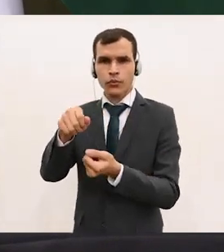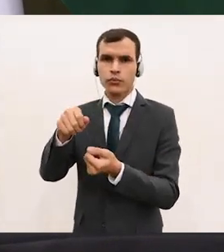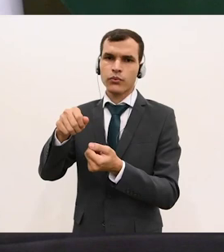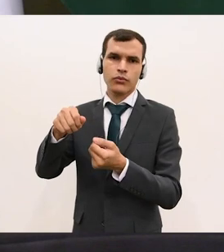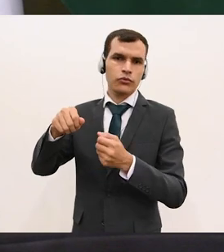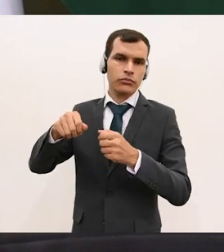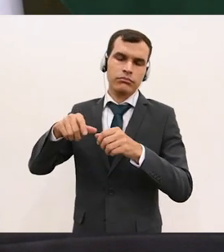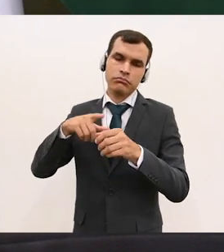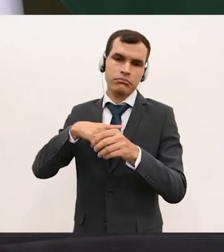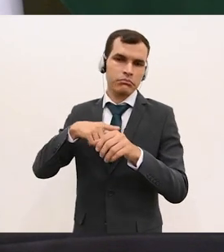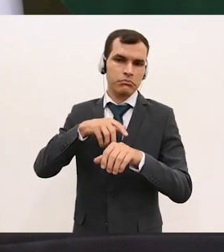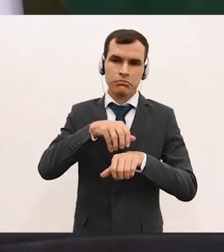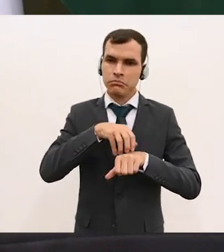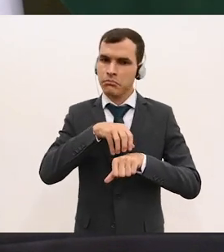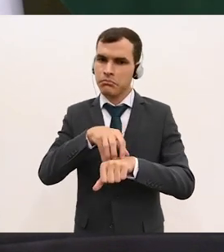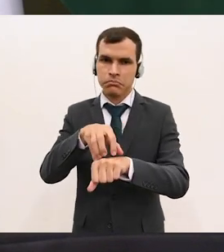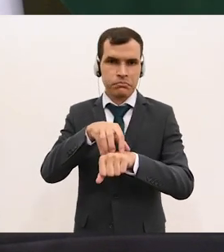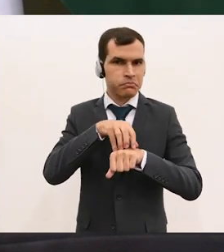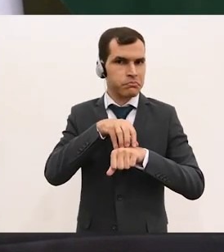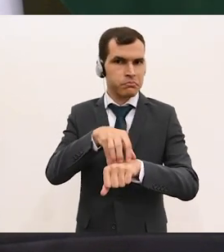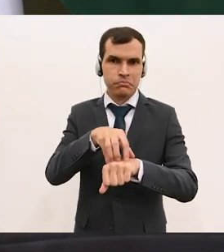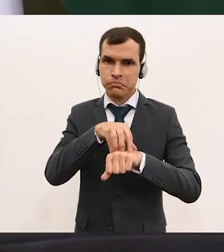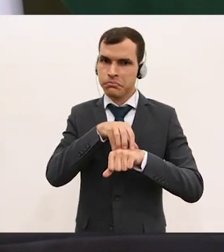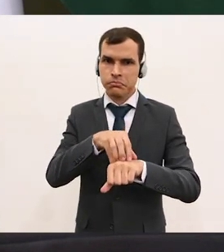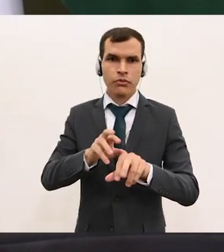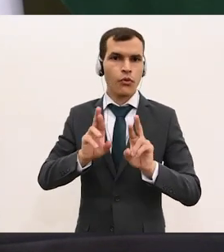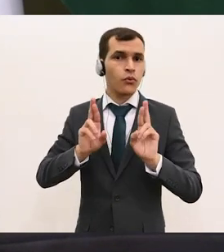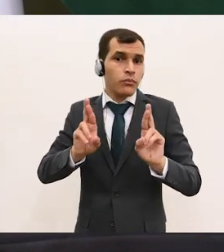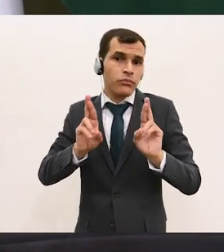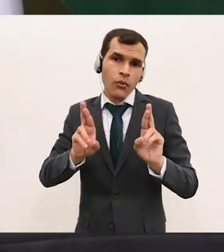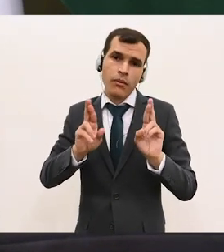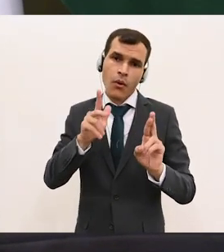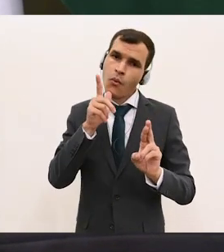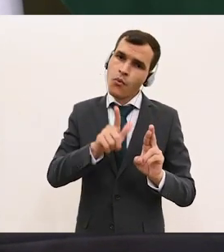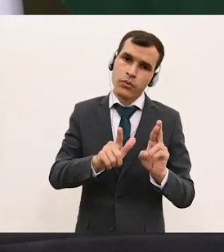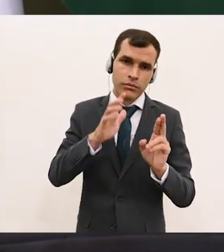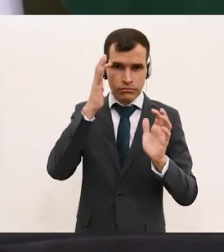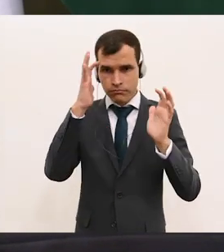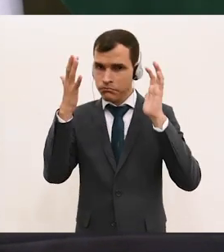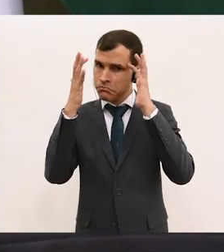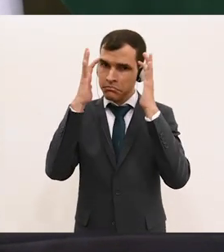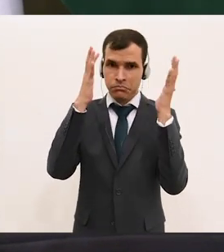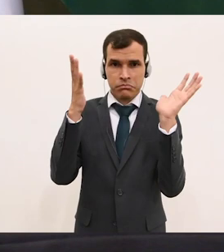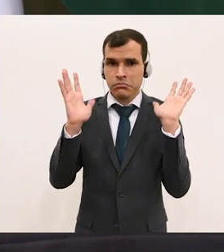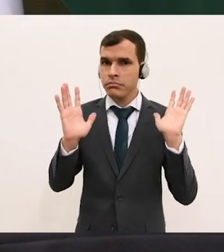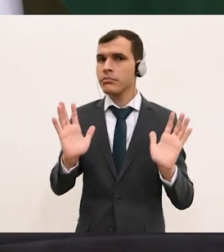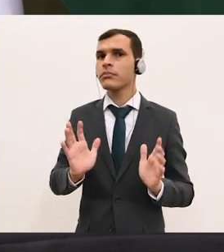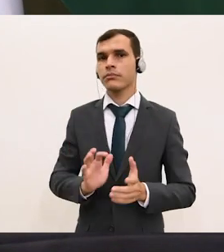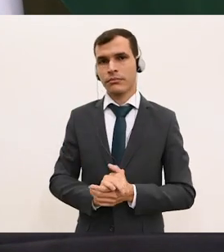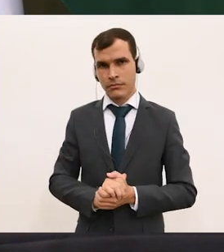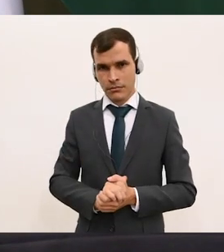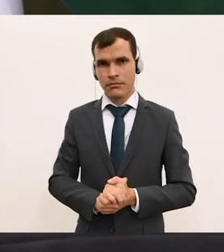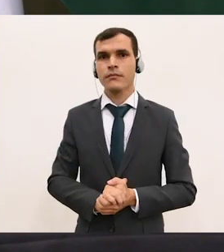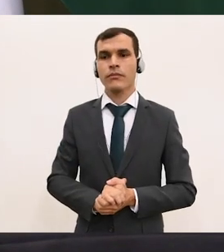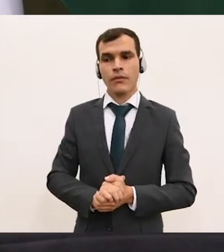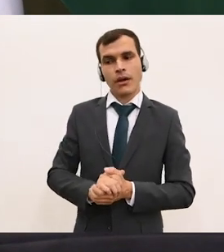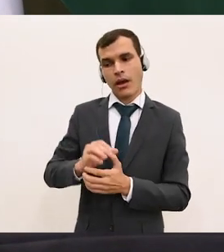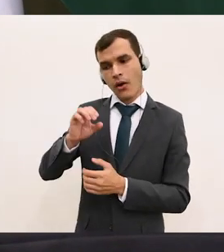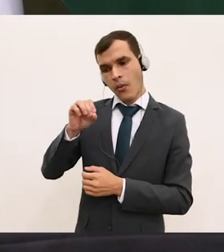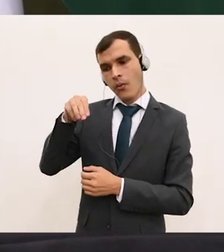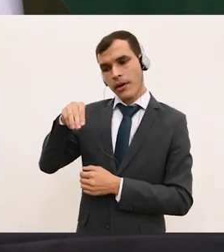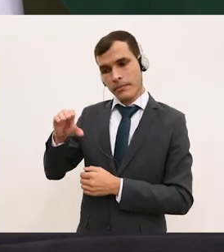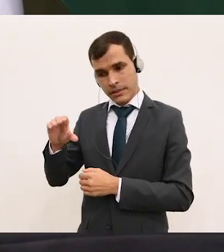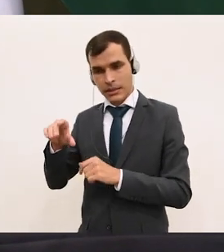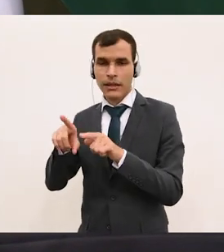to find a solution, both at the WTO and with the UNSG. With regard to the issue of